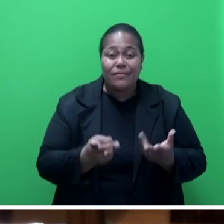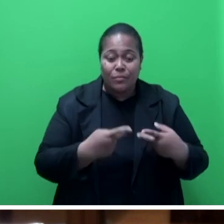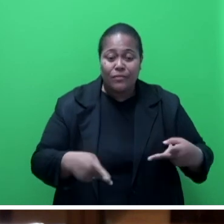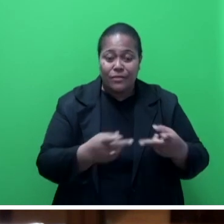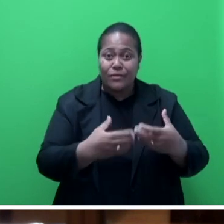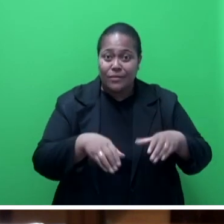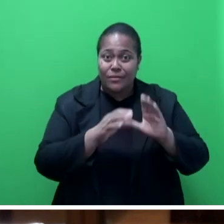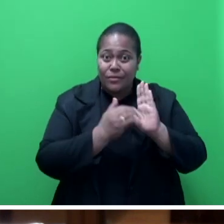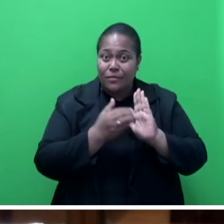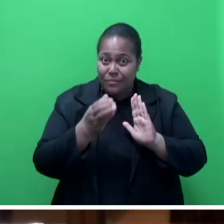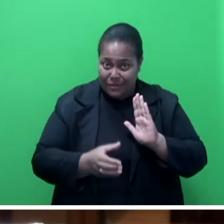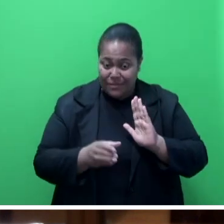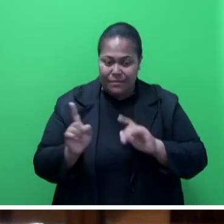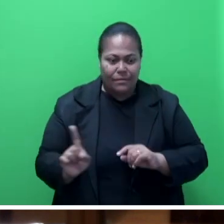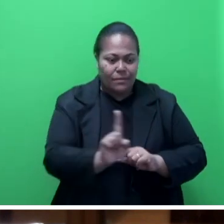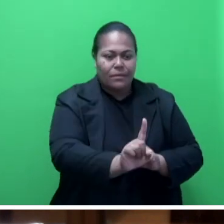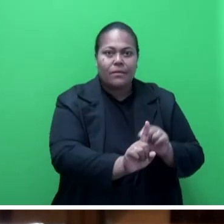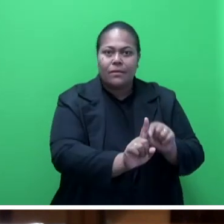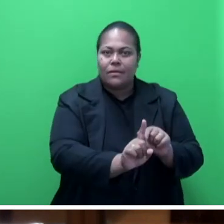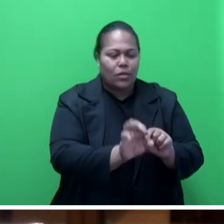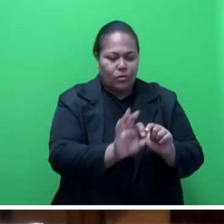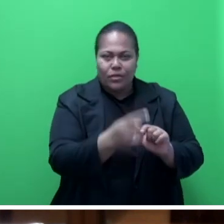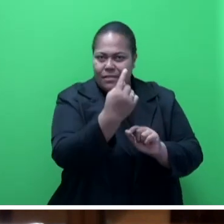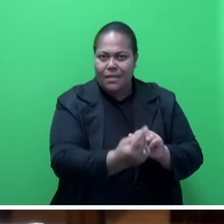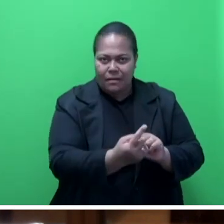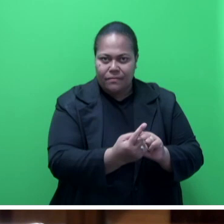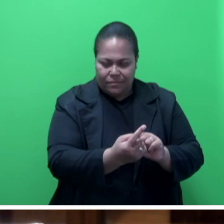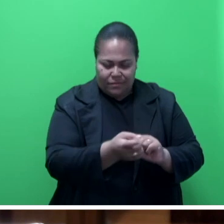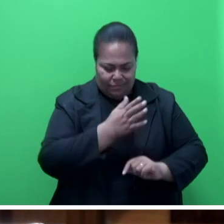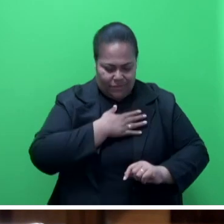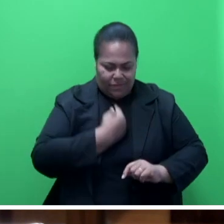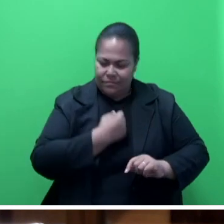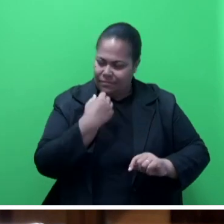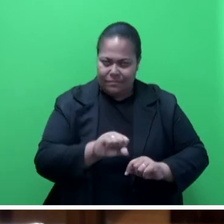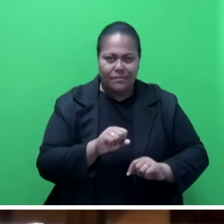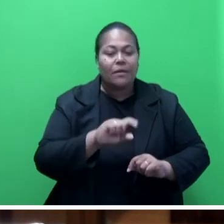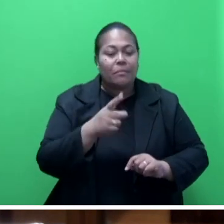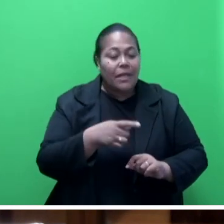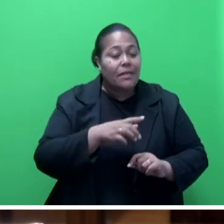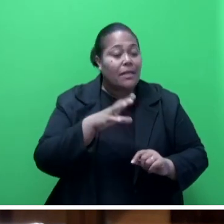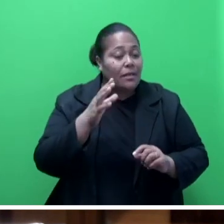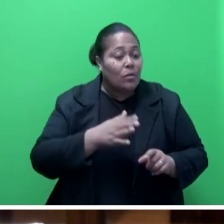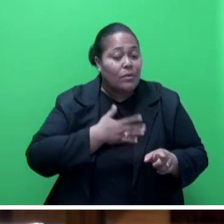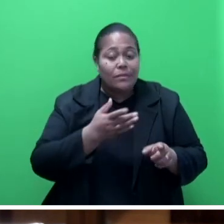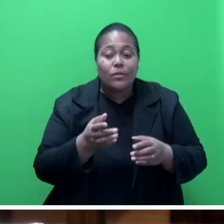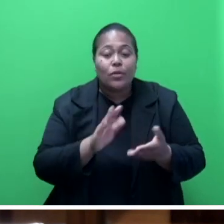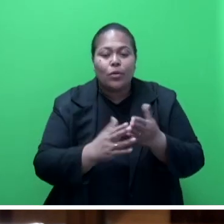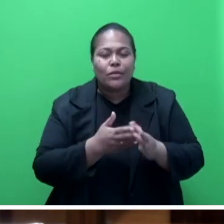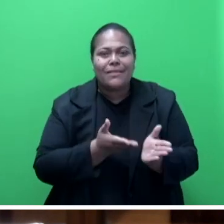act not with self-interest, but in the interest of the I-Taukei people and the communities they